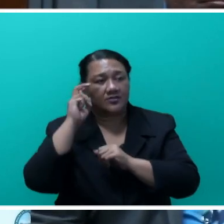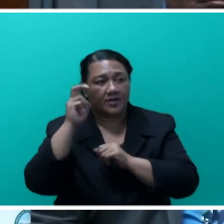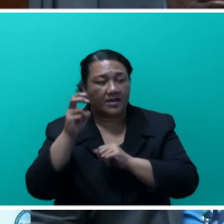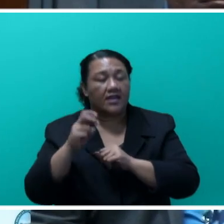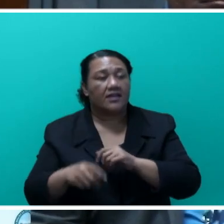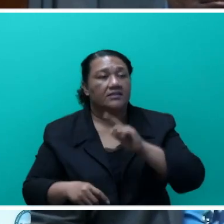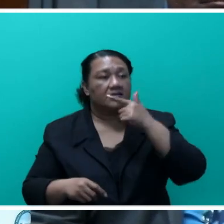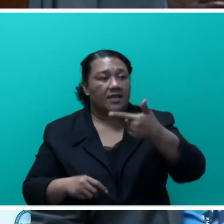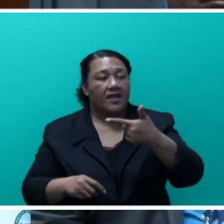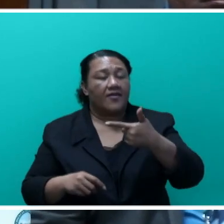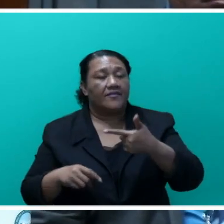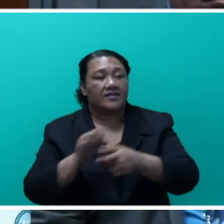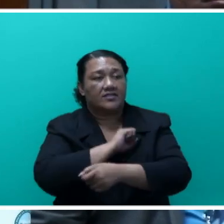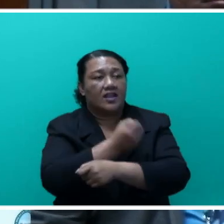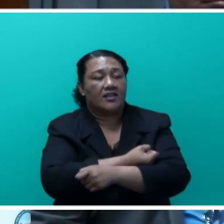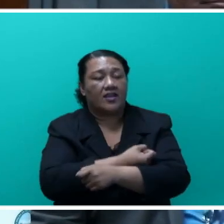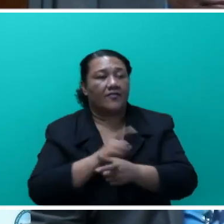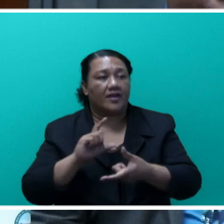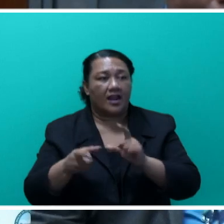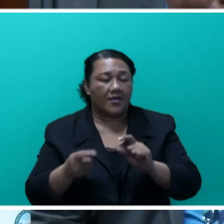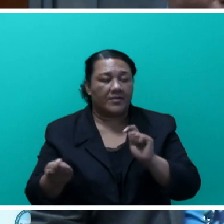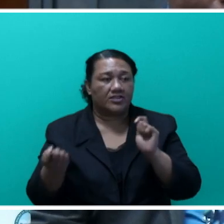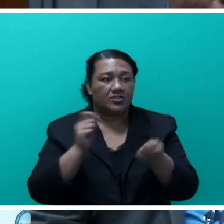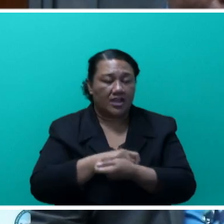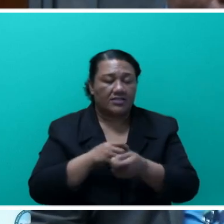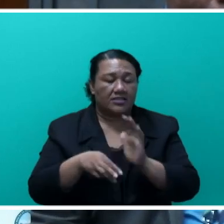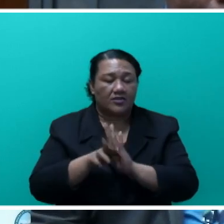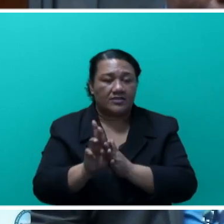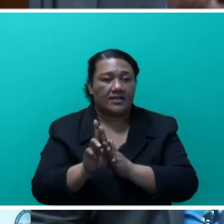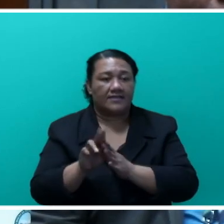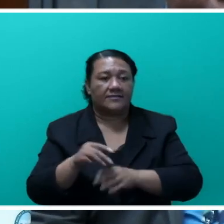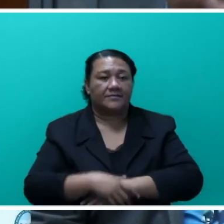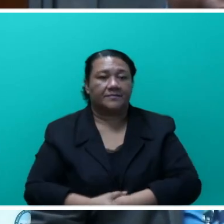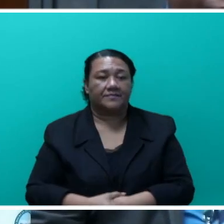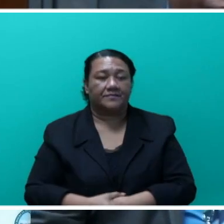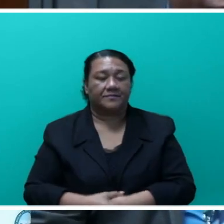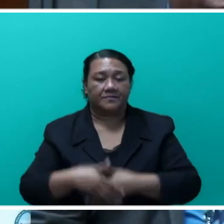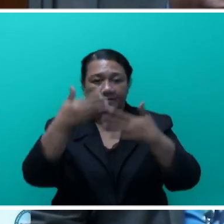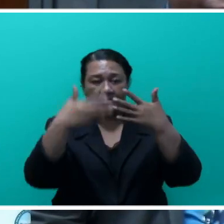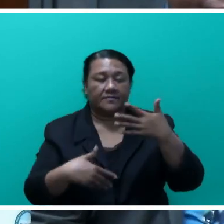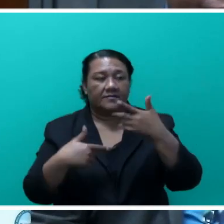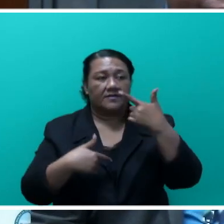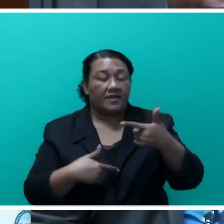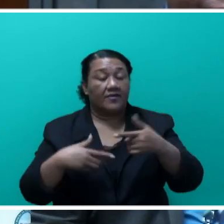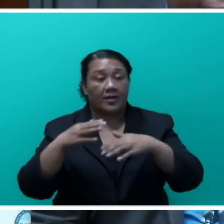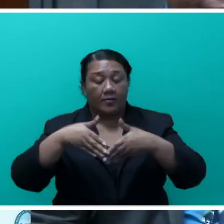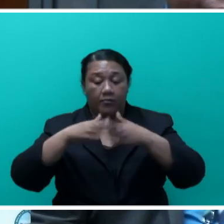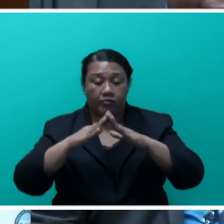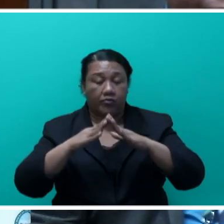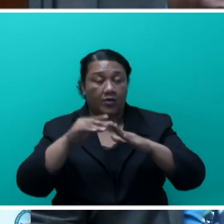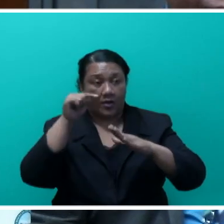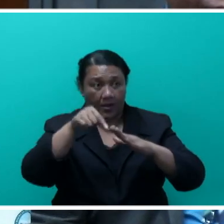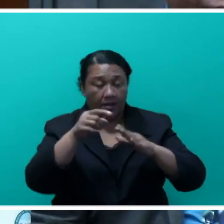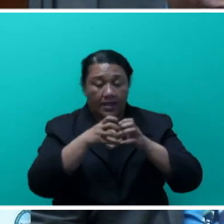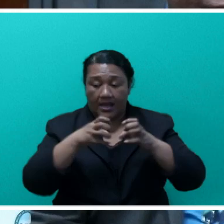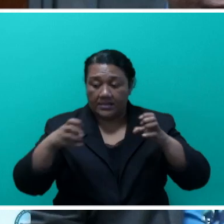7, strengthening of climate change resilience. Building upon an extensive